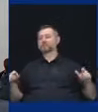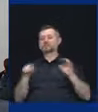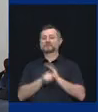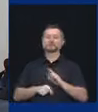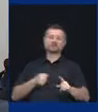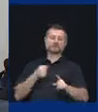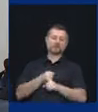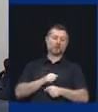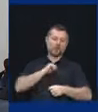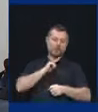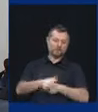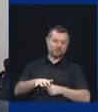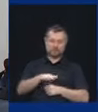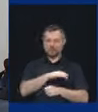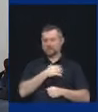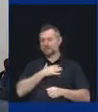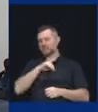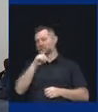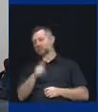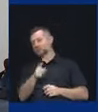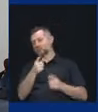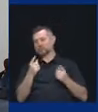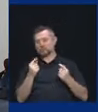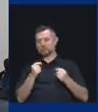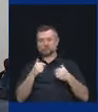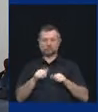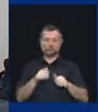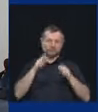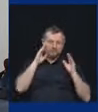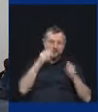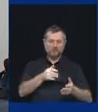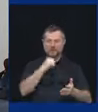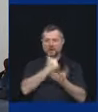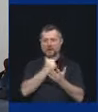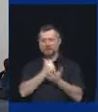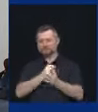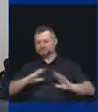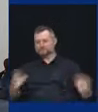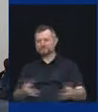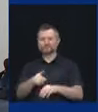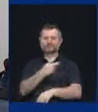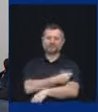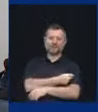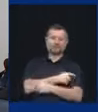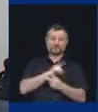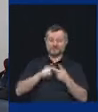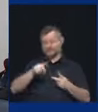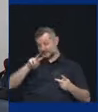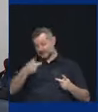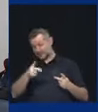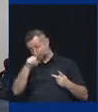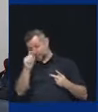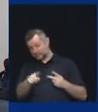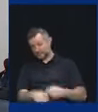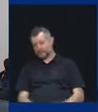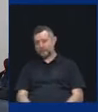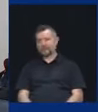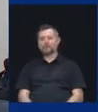my first question is what you're going to do to try to target them to get their vaccination rates up. And my second question, so I'm going to get it in before you